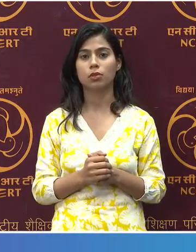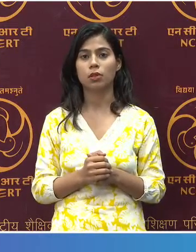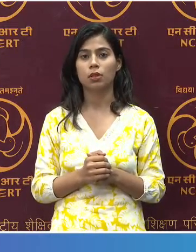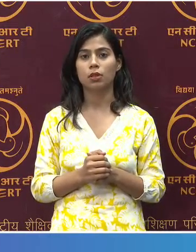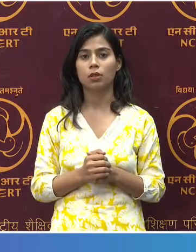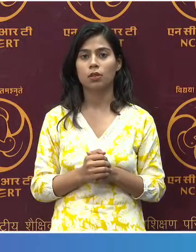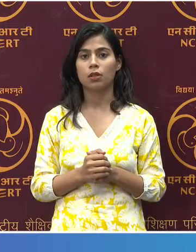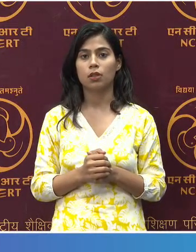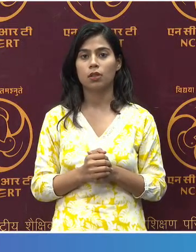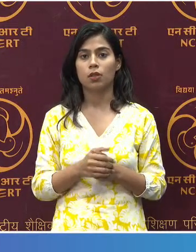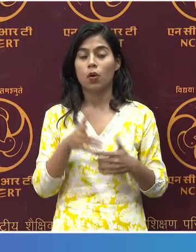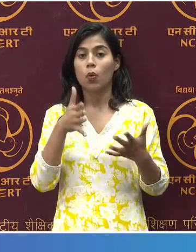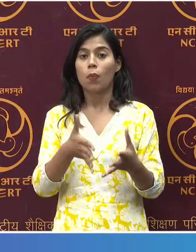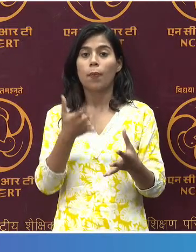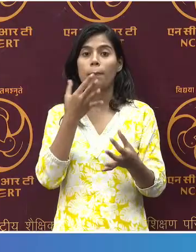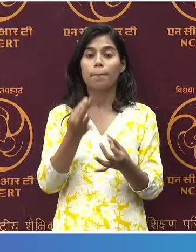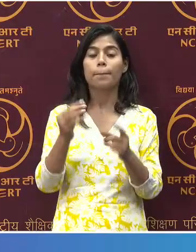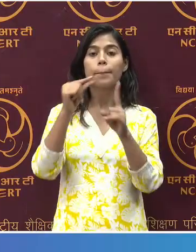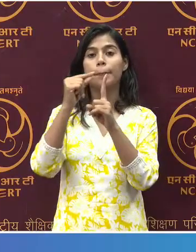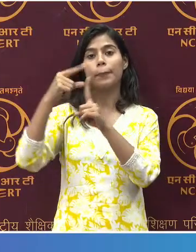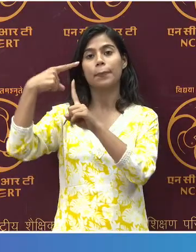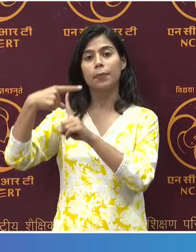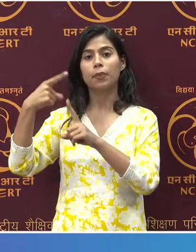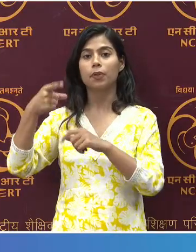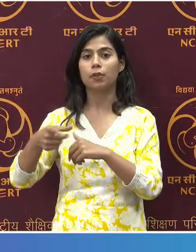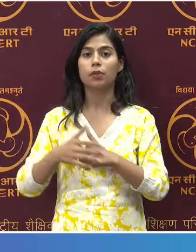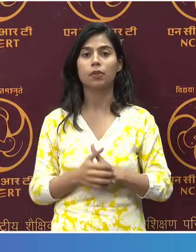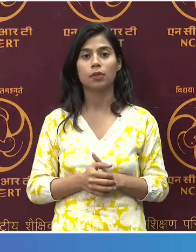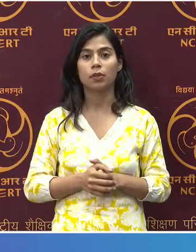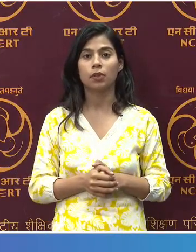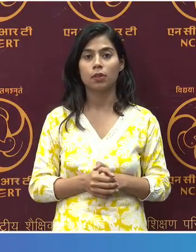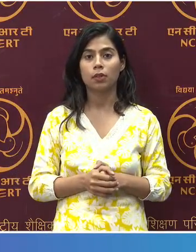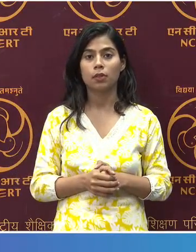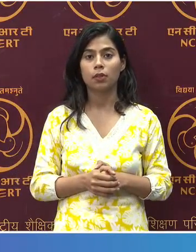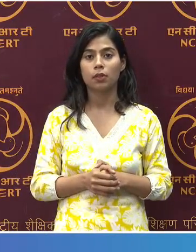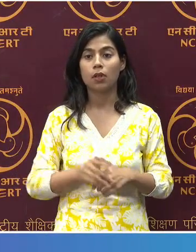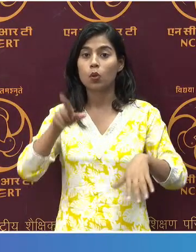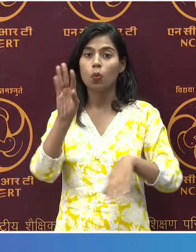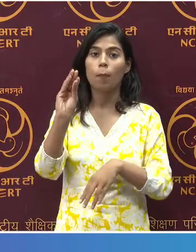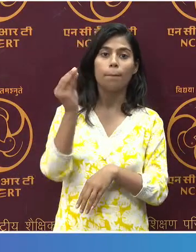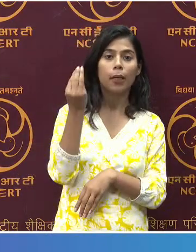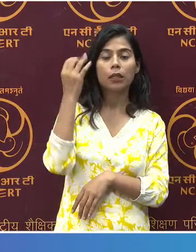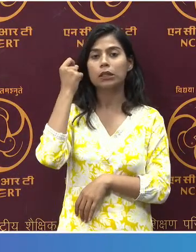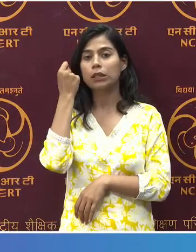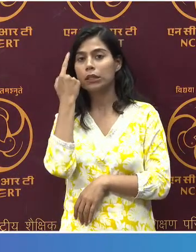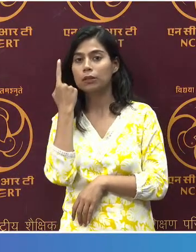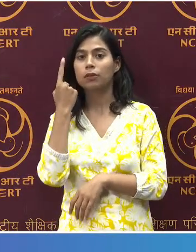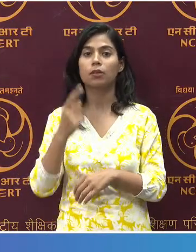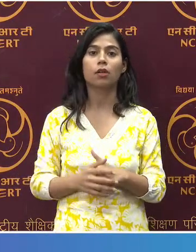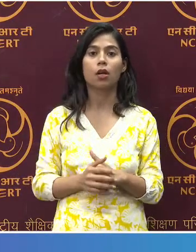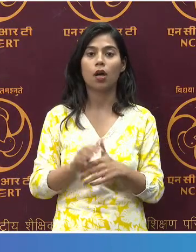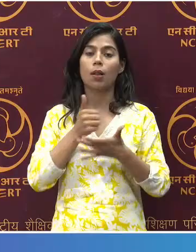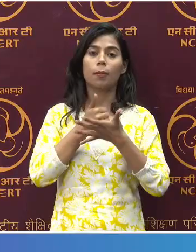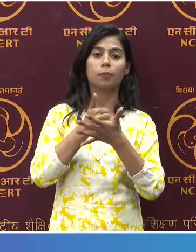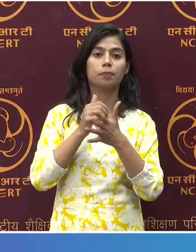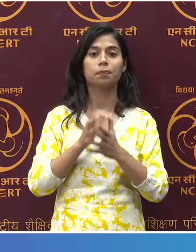So you must have prepared a PPT regarding this only, so we can have a better understanding with the help of it. Yes.